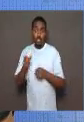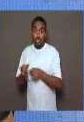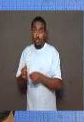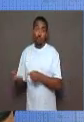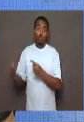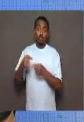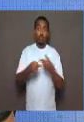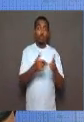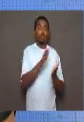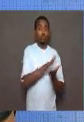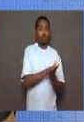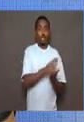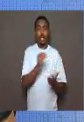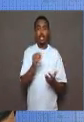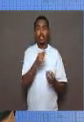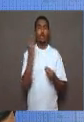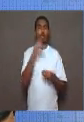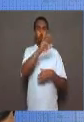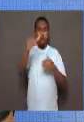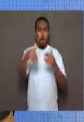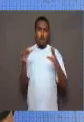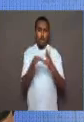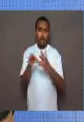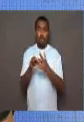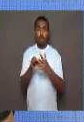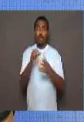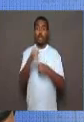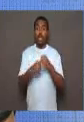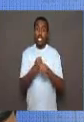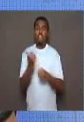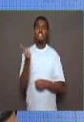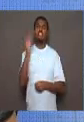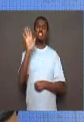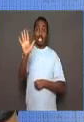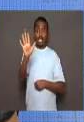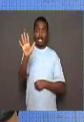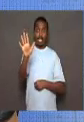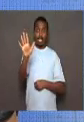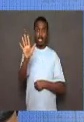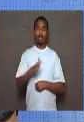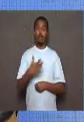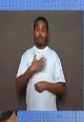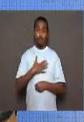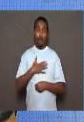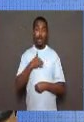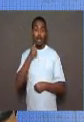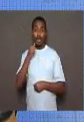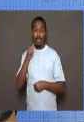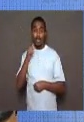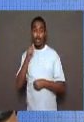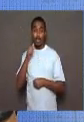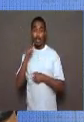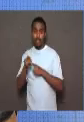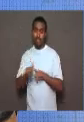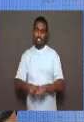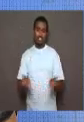allow my sisters to go to school, and they were all married by the age of 15. My girl